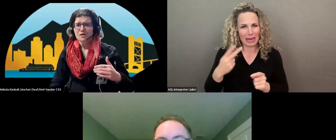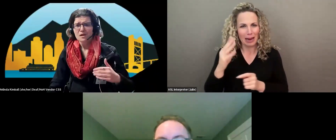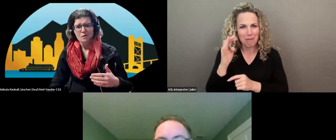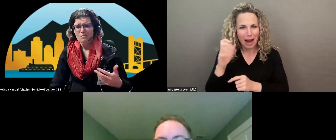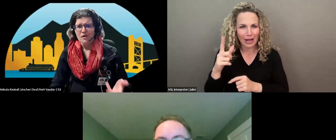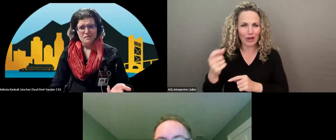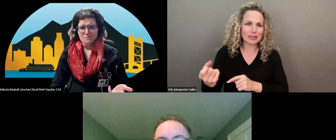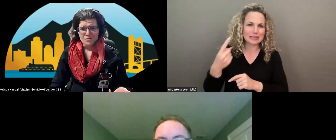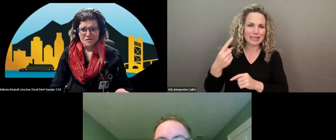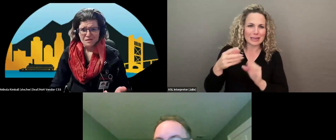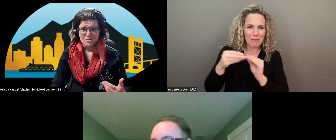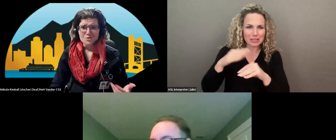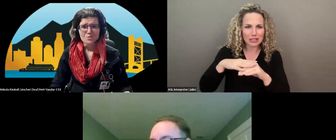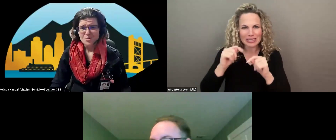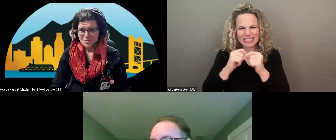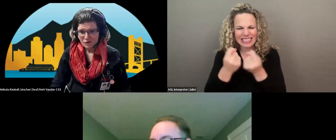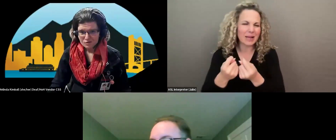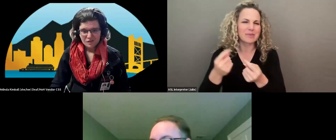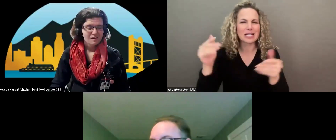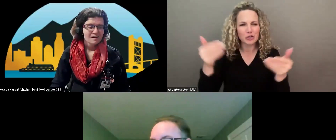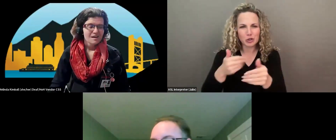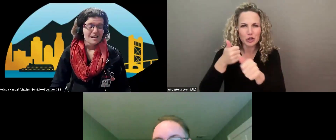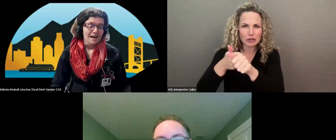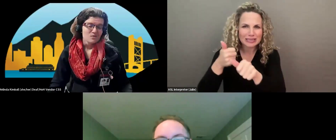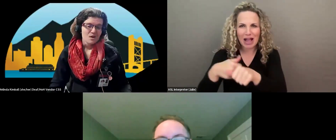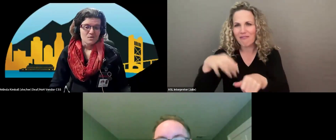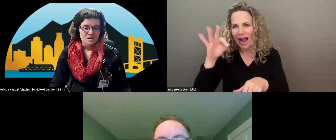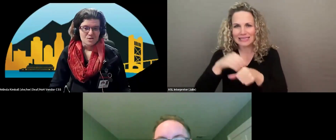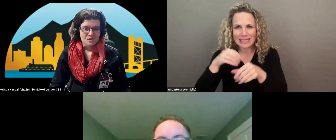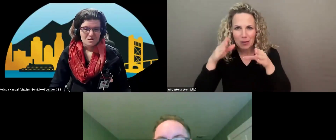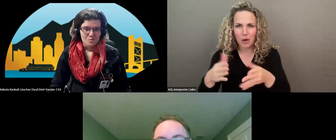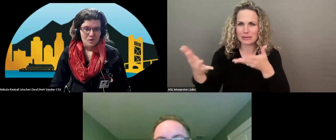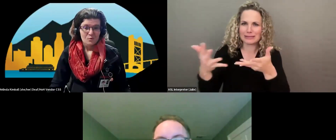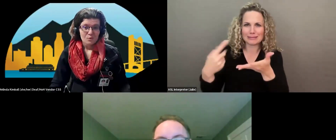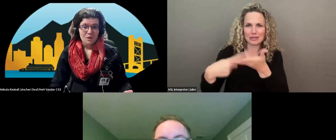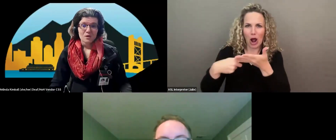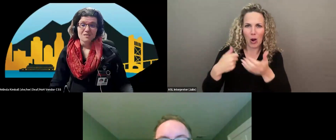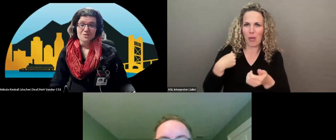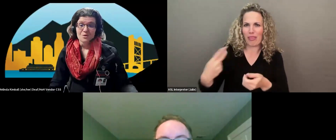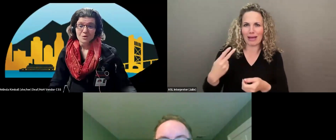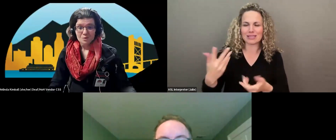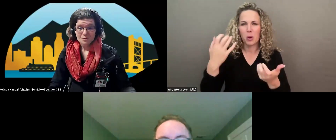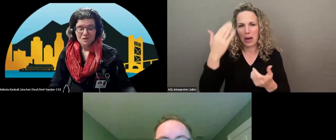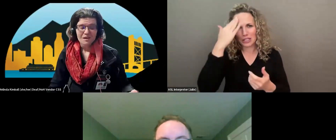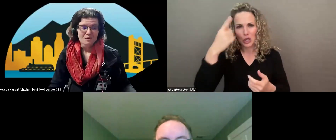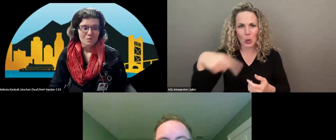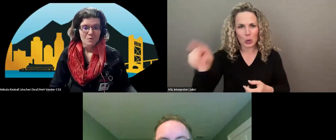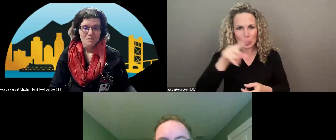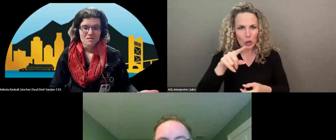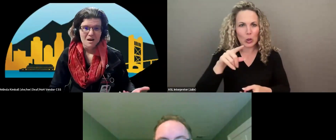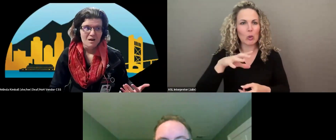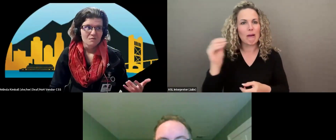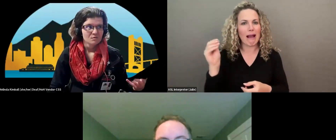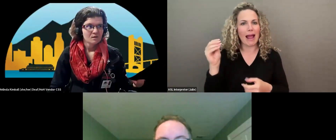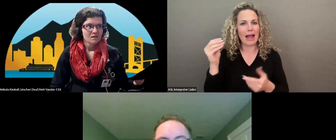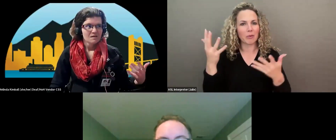us a video, come find us in person, introduce yourself, and have those conversations. We really want to get to know you, and we want